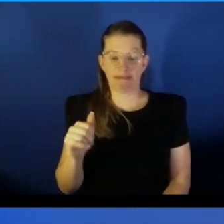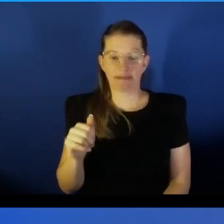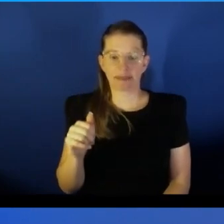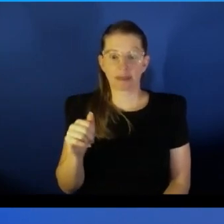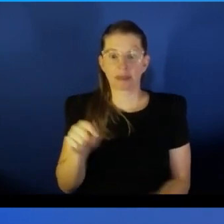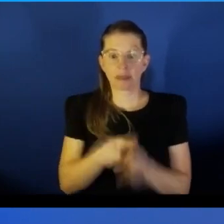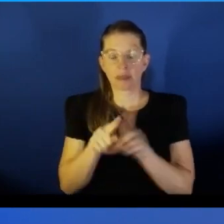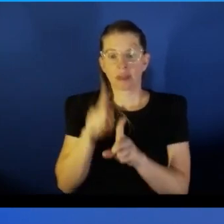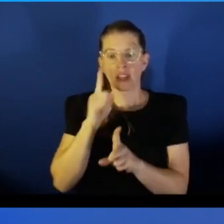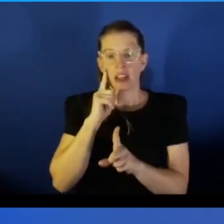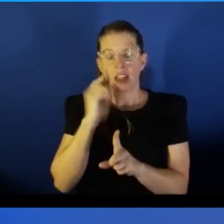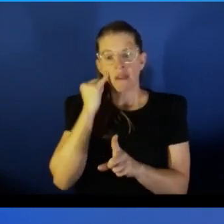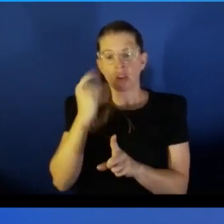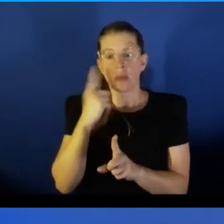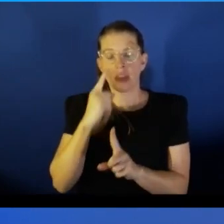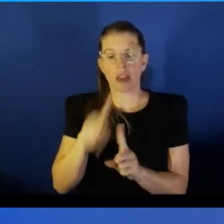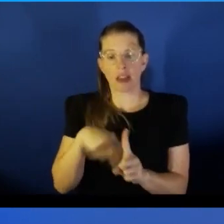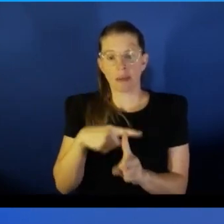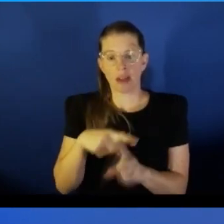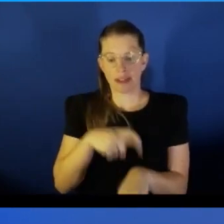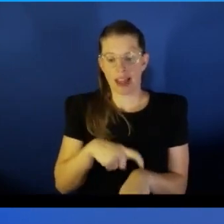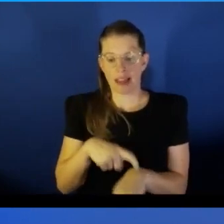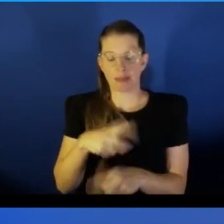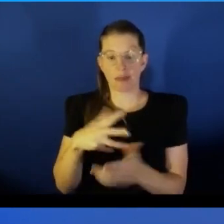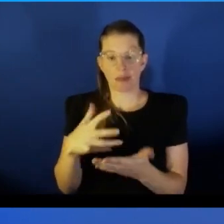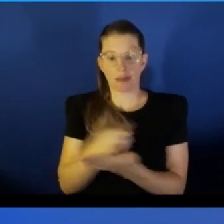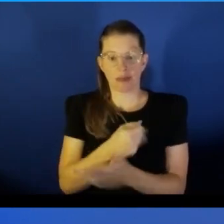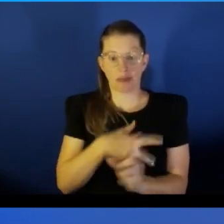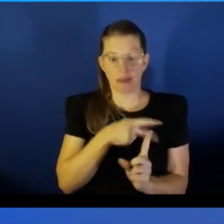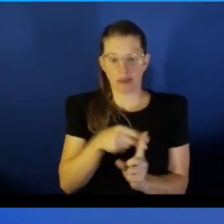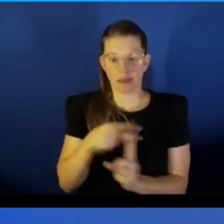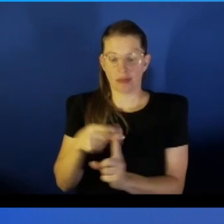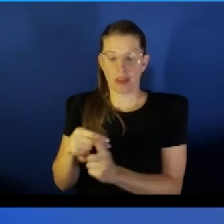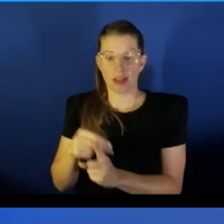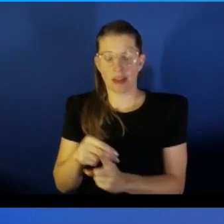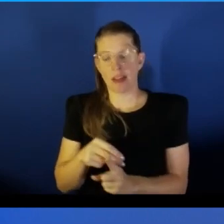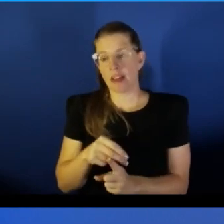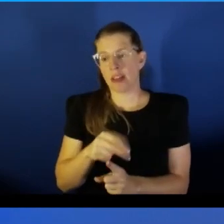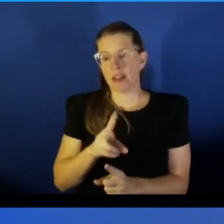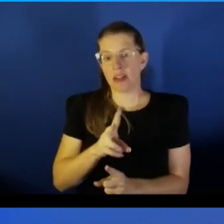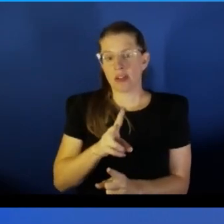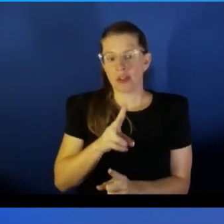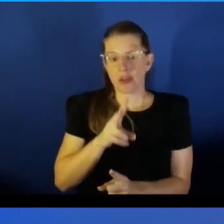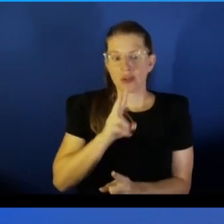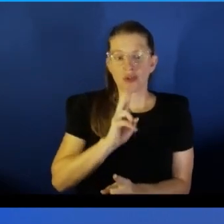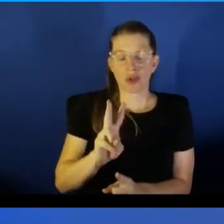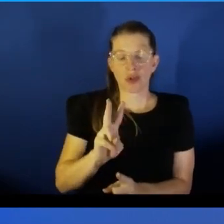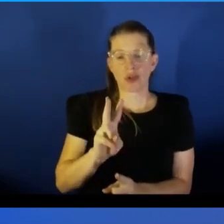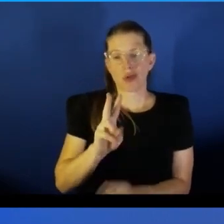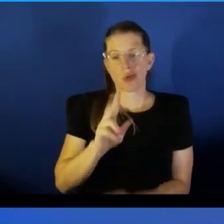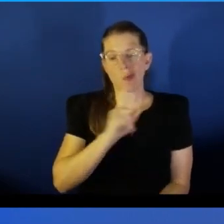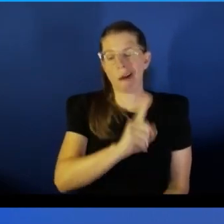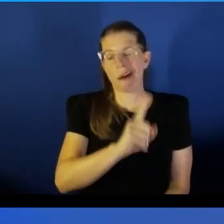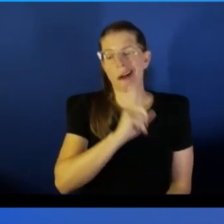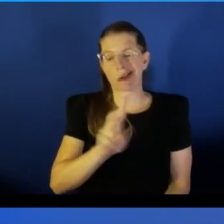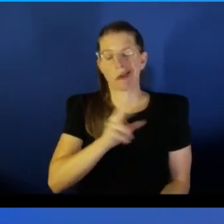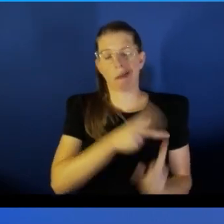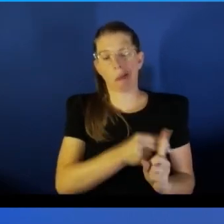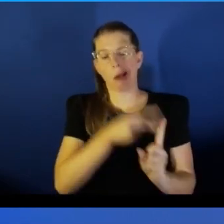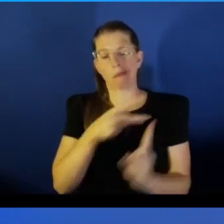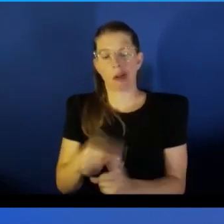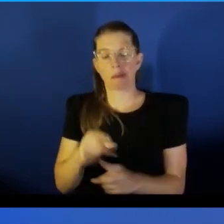the times you receive vaccinations, you know, those early two-year markers, 1, 2, you're getting those. It's also the